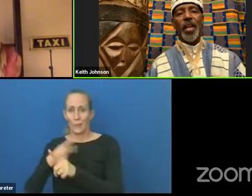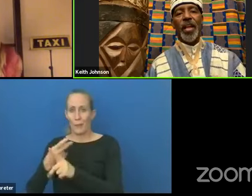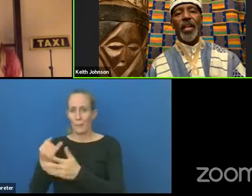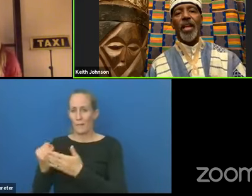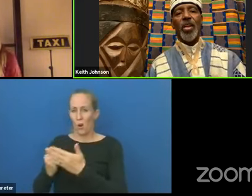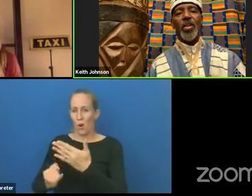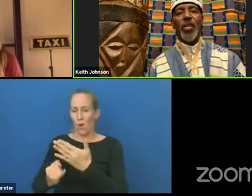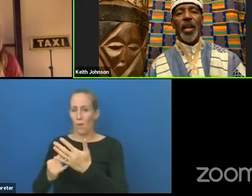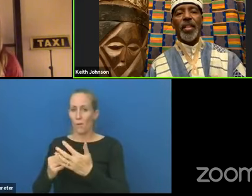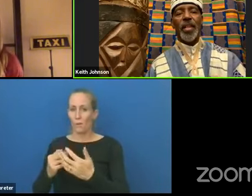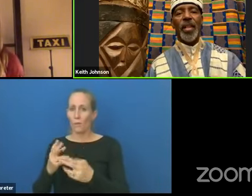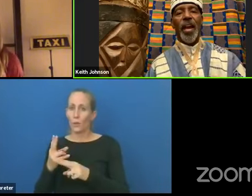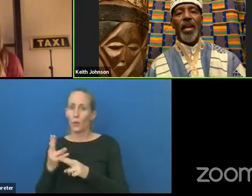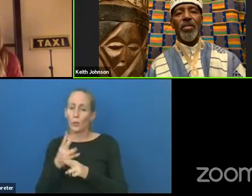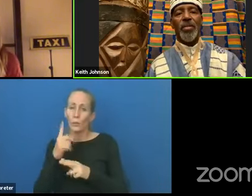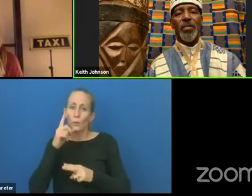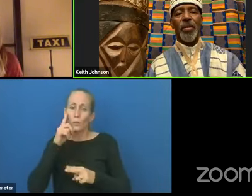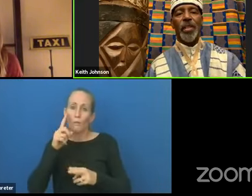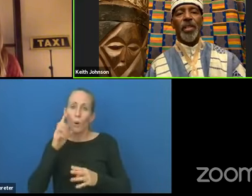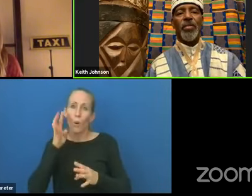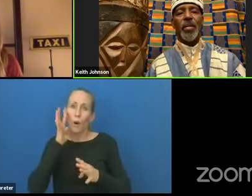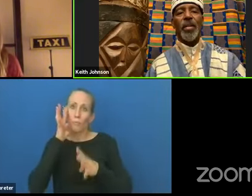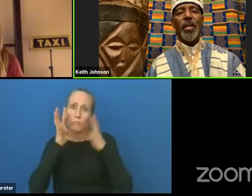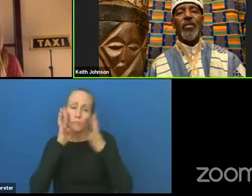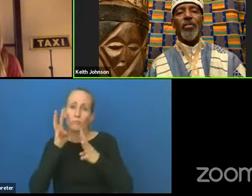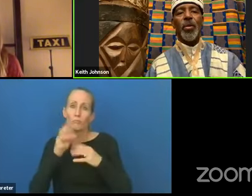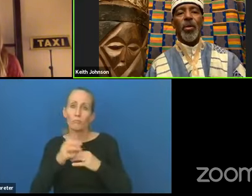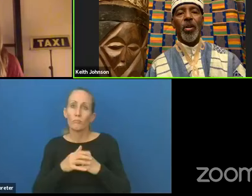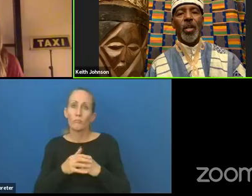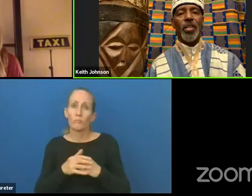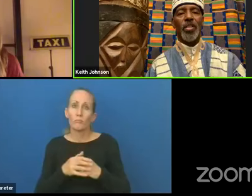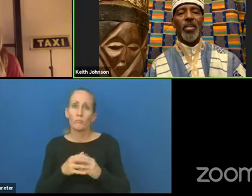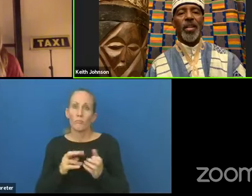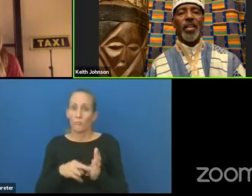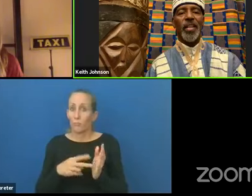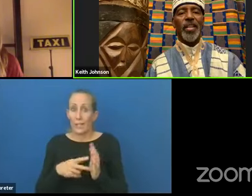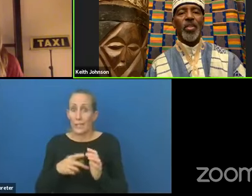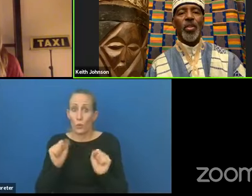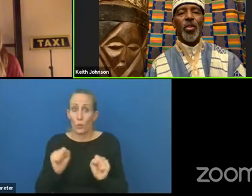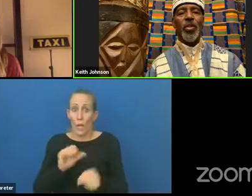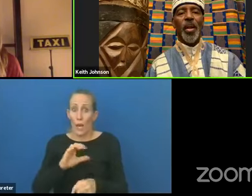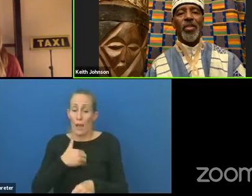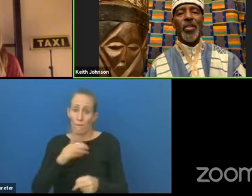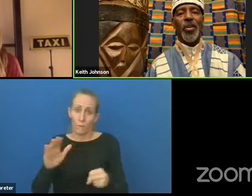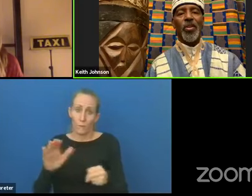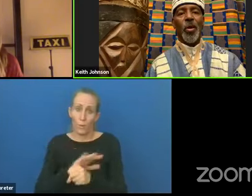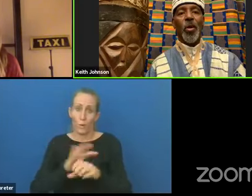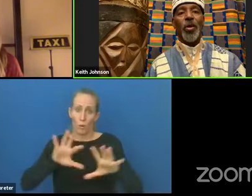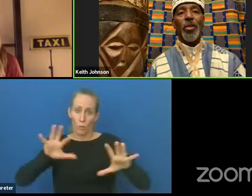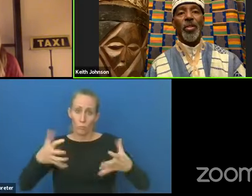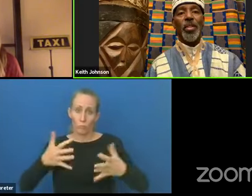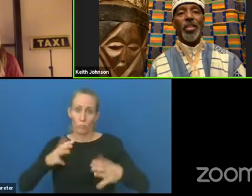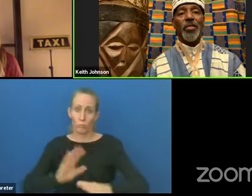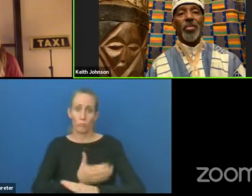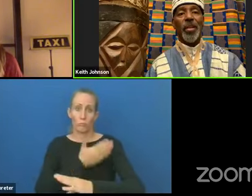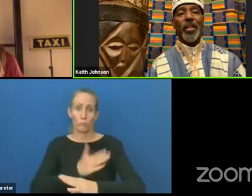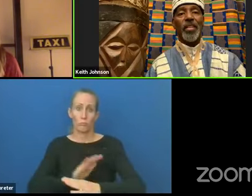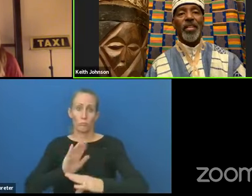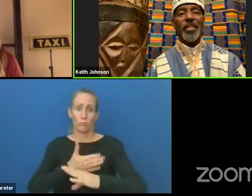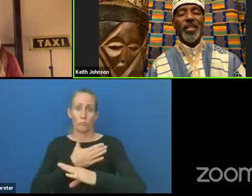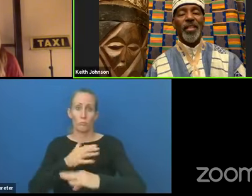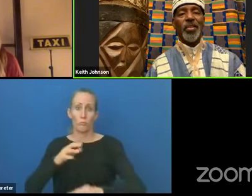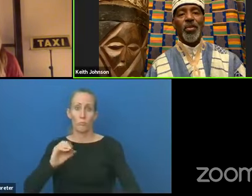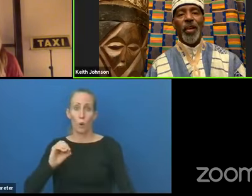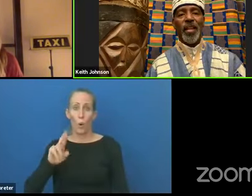to create it, you actually have the voice of a full orchestra. So you have to learn all those different